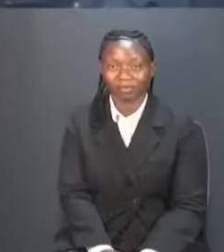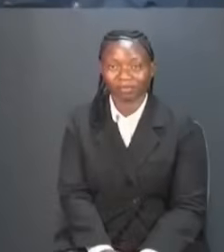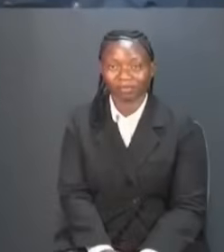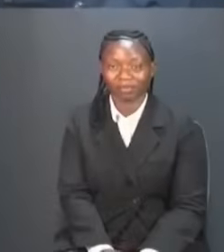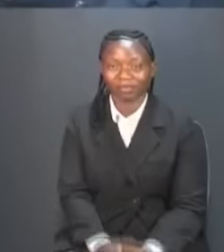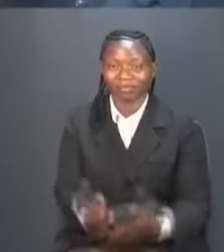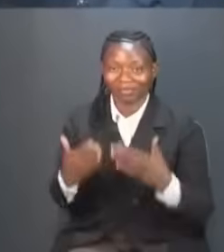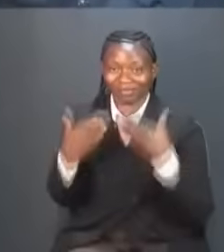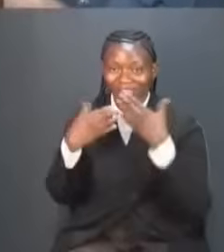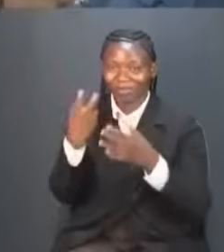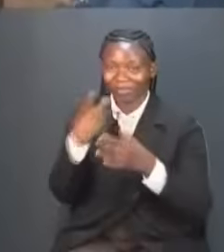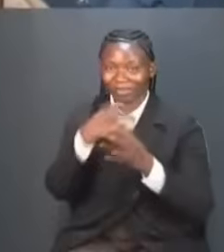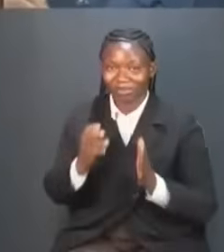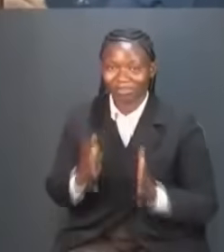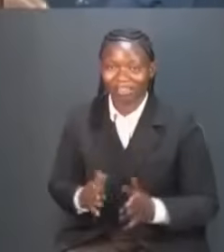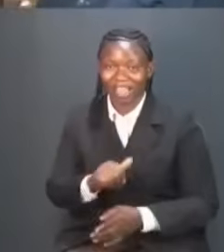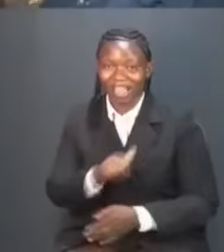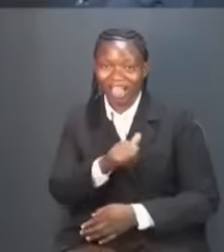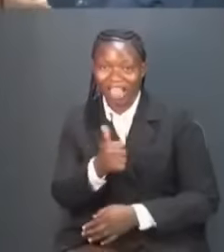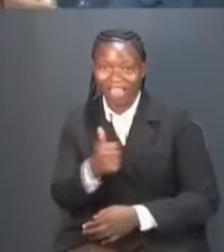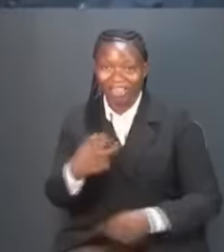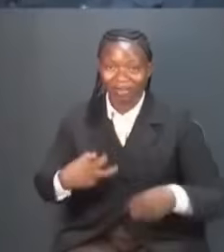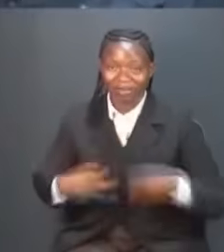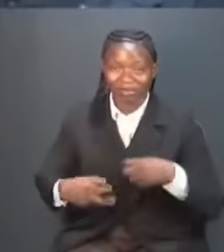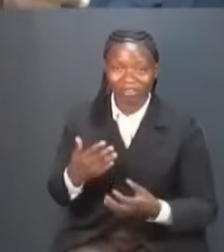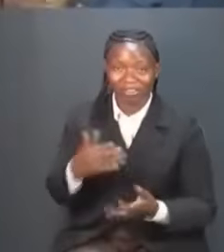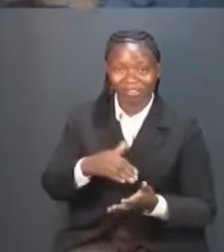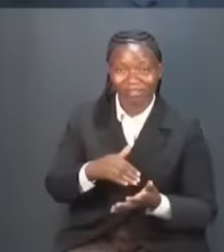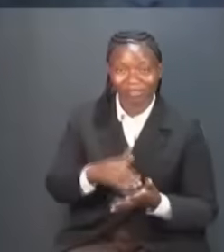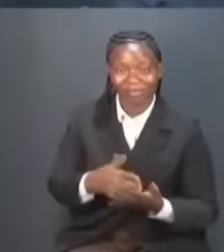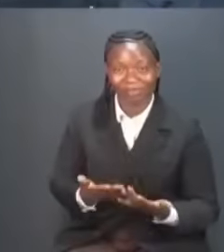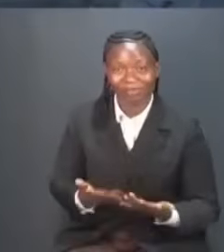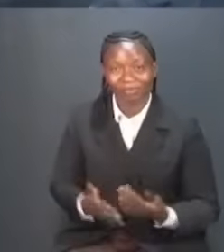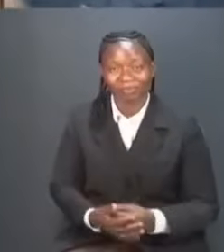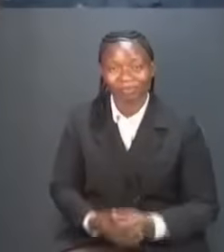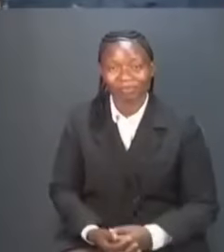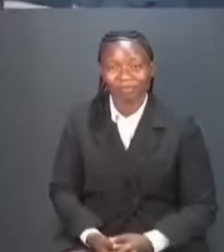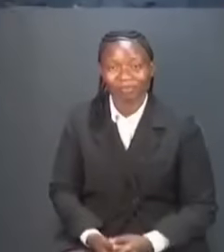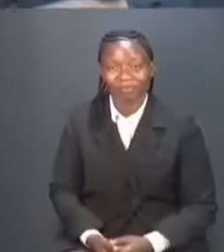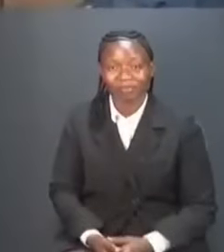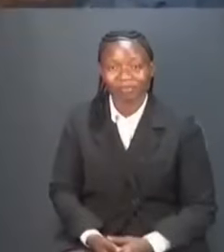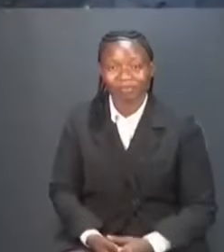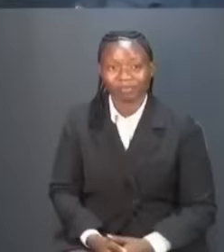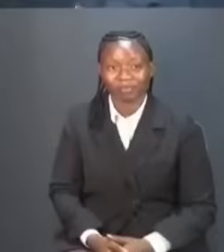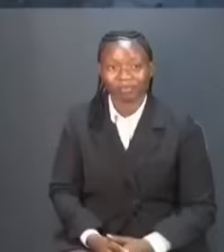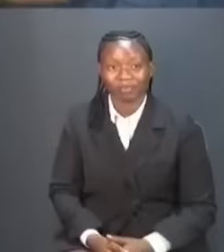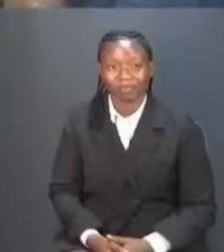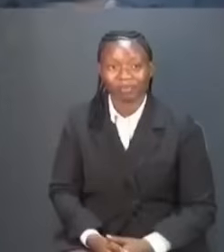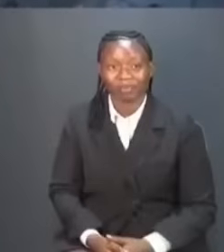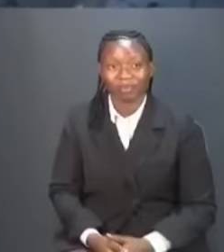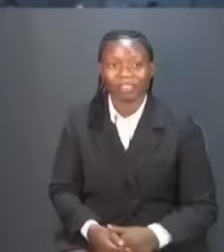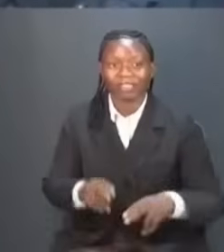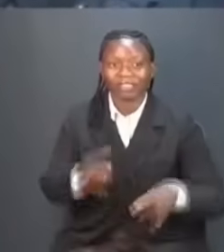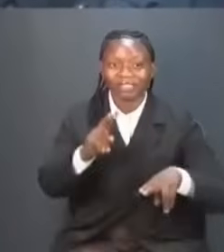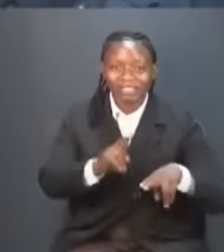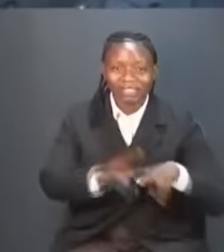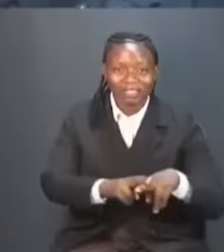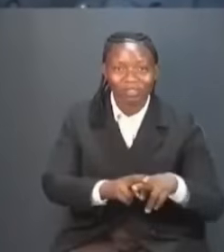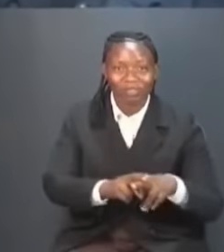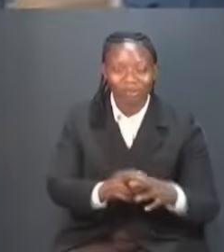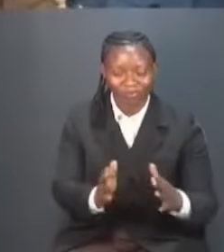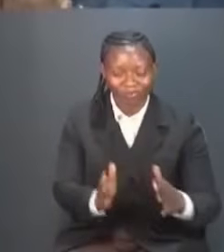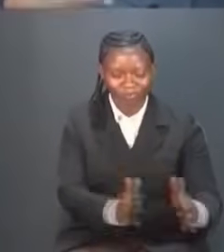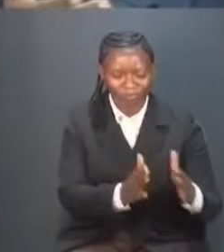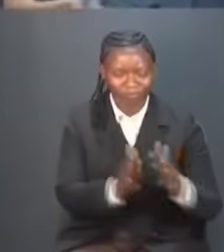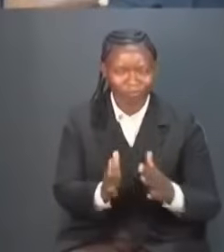Thank you, Mr. Speaker. The other issue is also about sitting arrangement. I